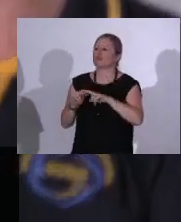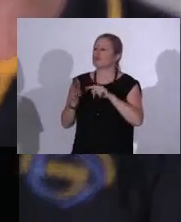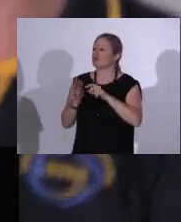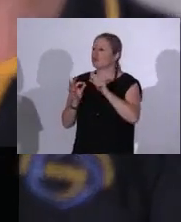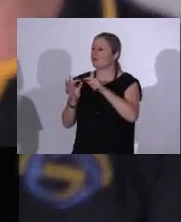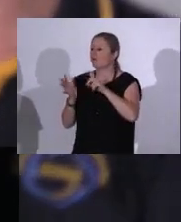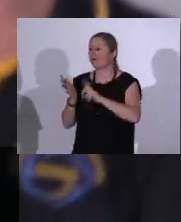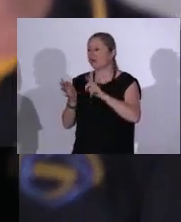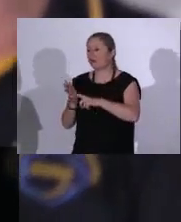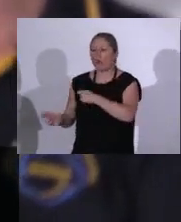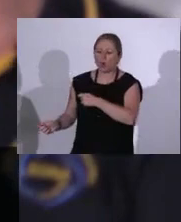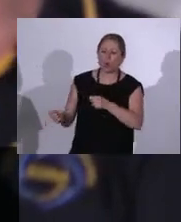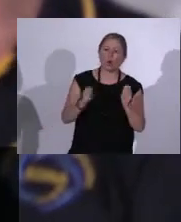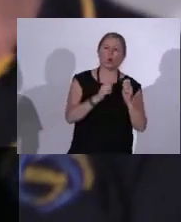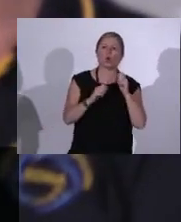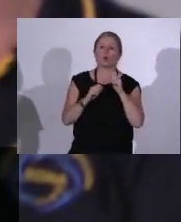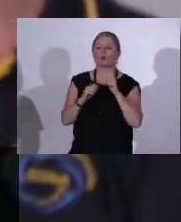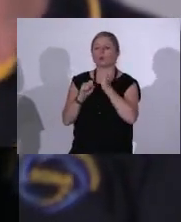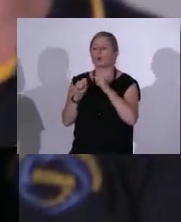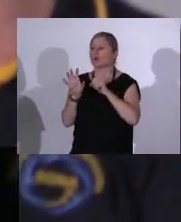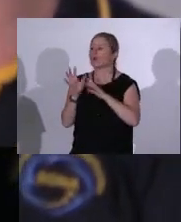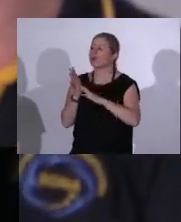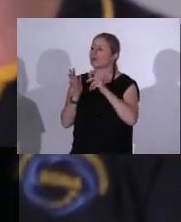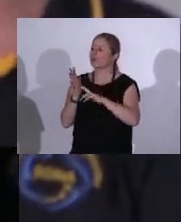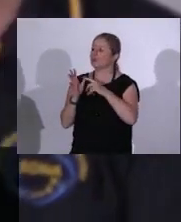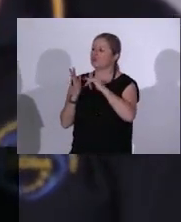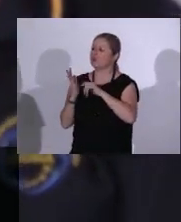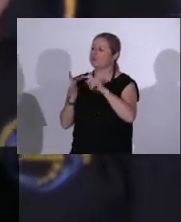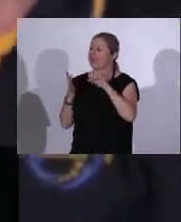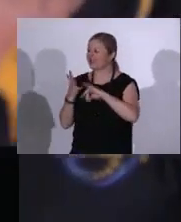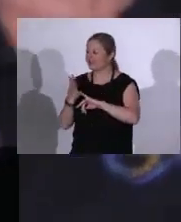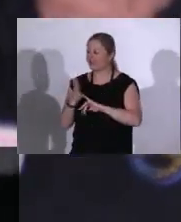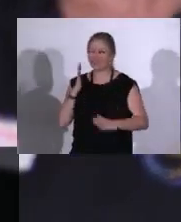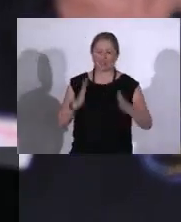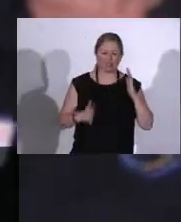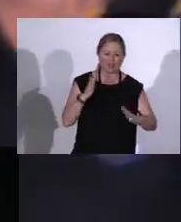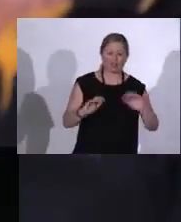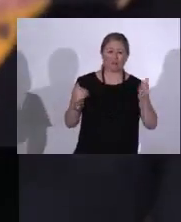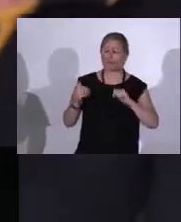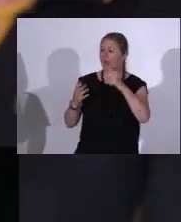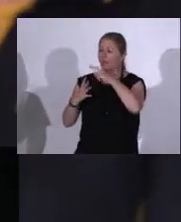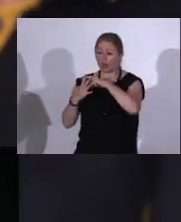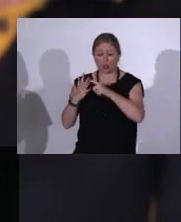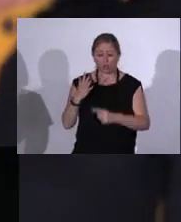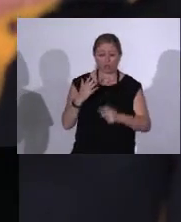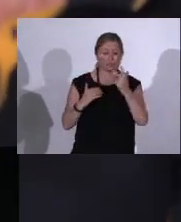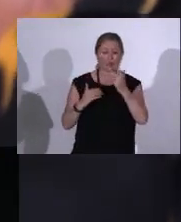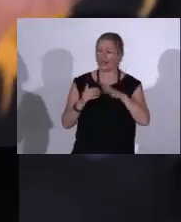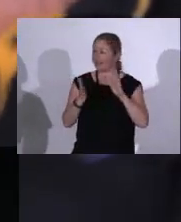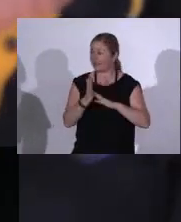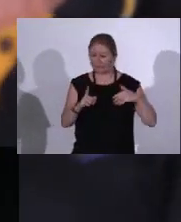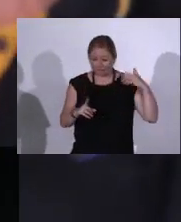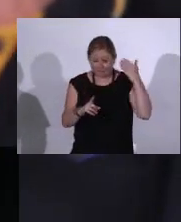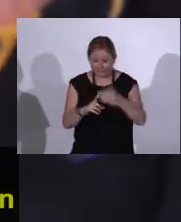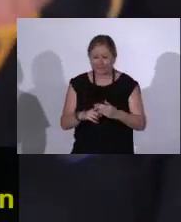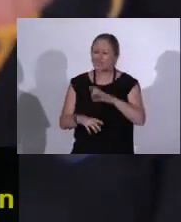gymnastics, athletics. I'm trying to think what else I've covered. So that's been in the last 18 months. So it's given the kids around